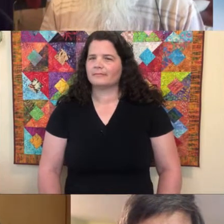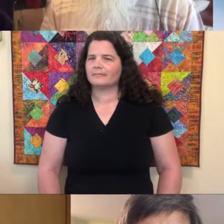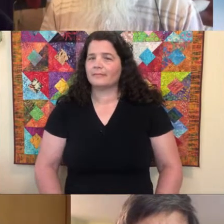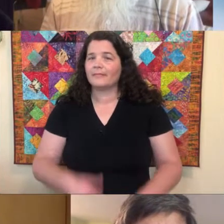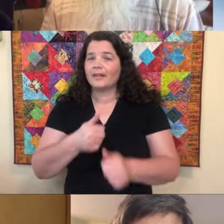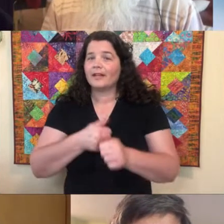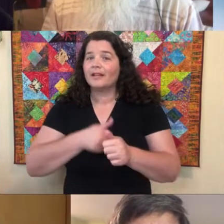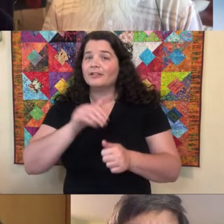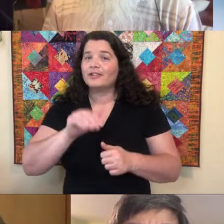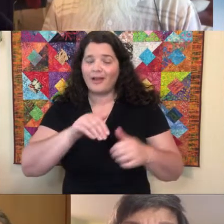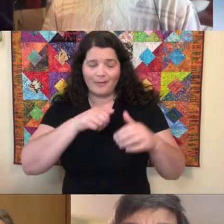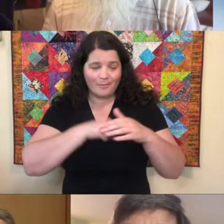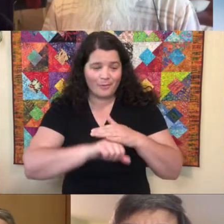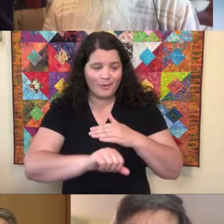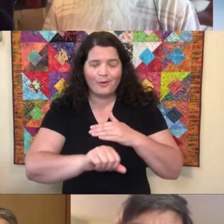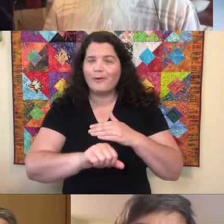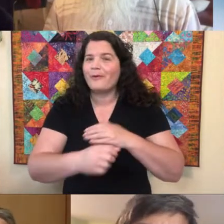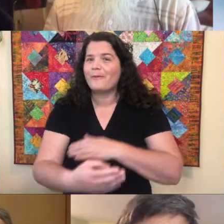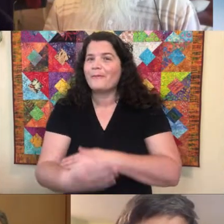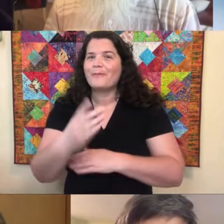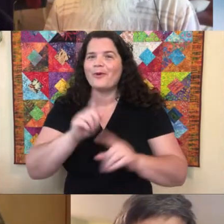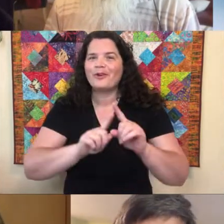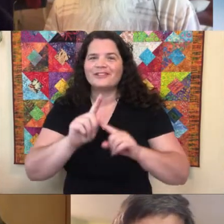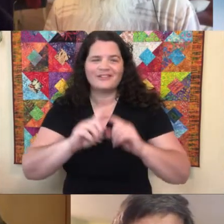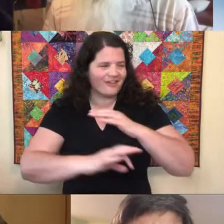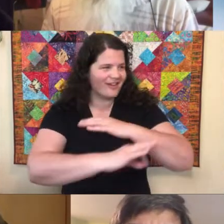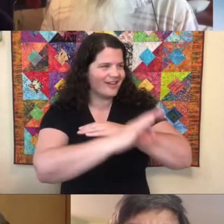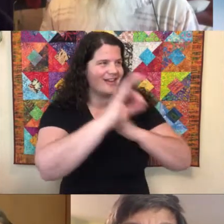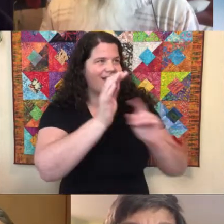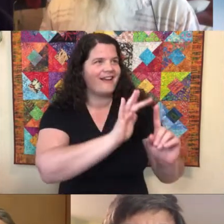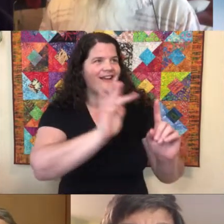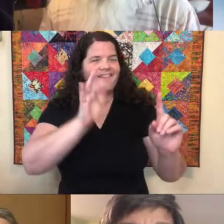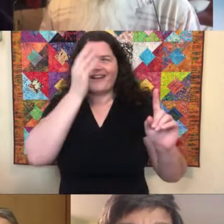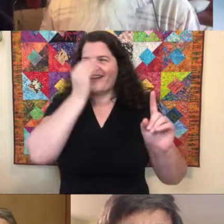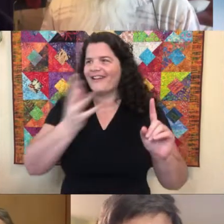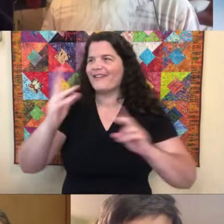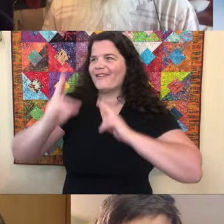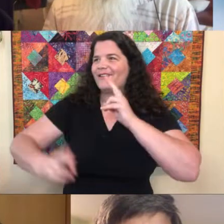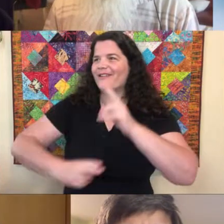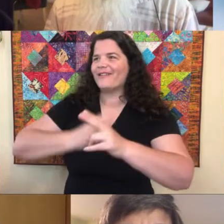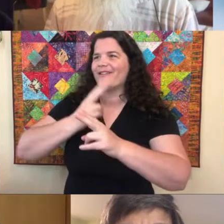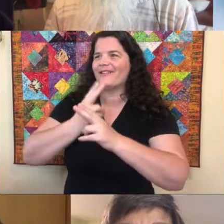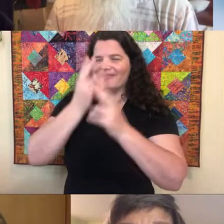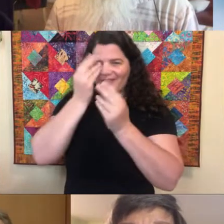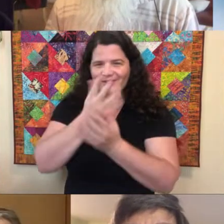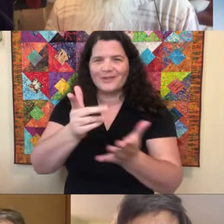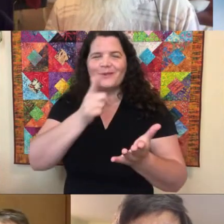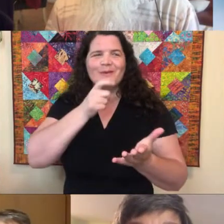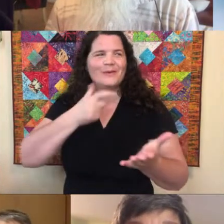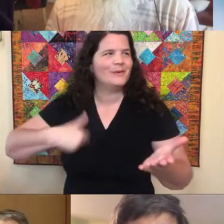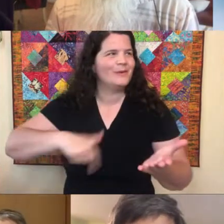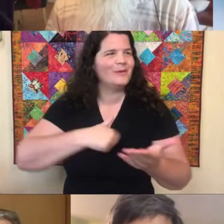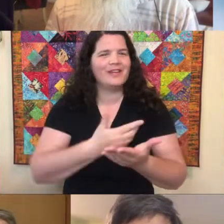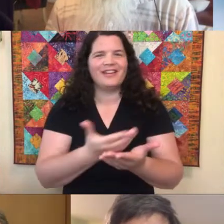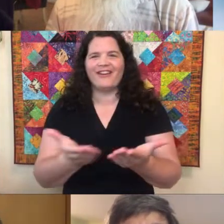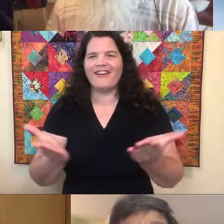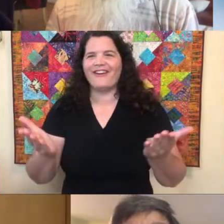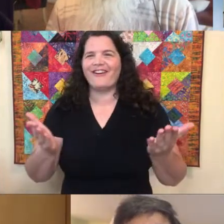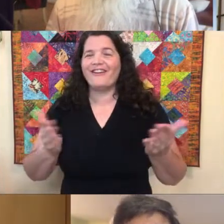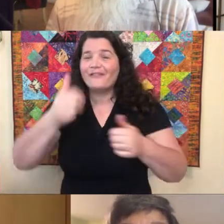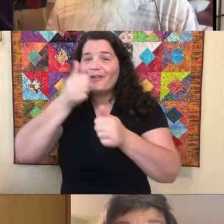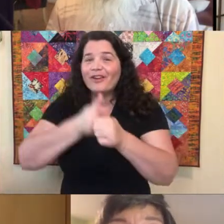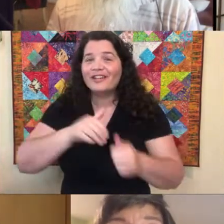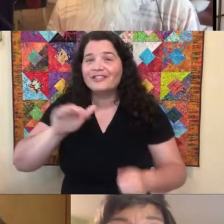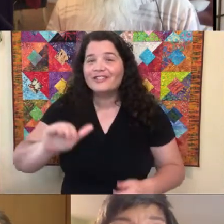For each child that's born, a morning star rises and sings to the universe who we